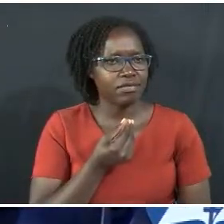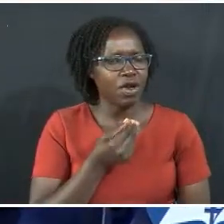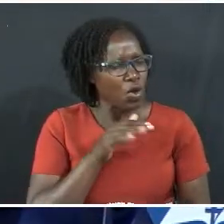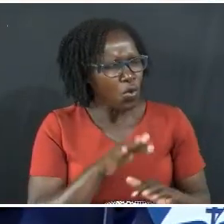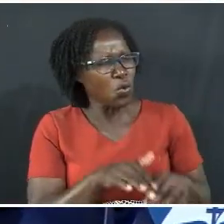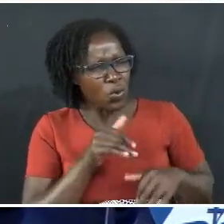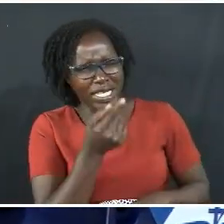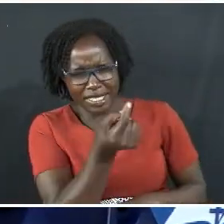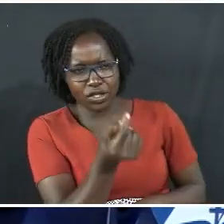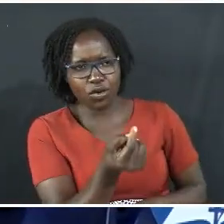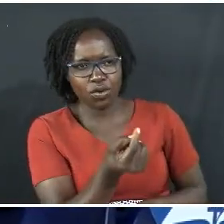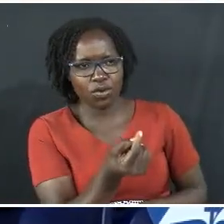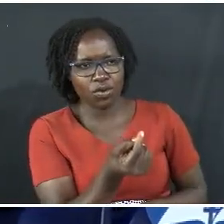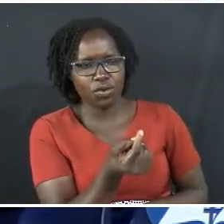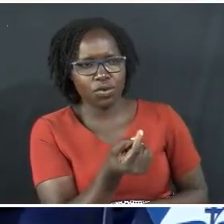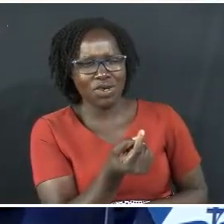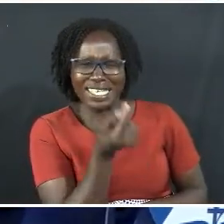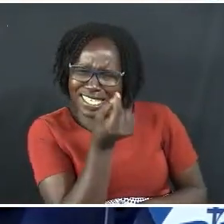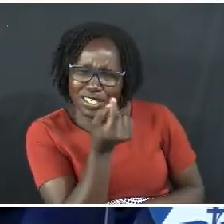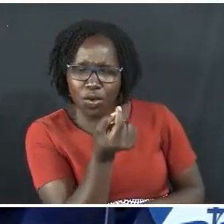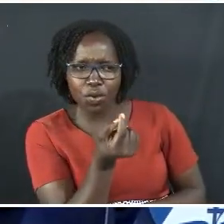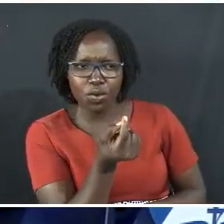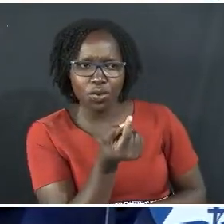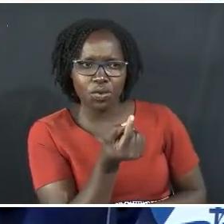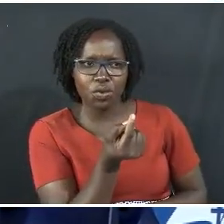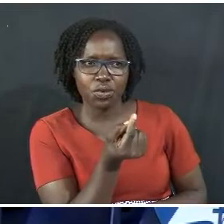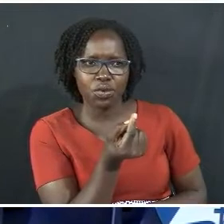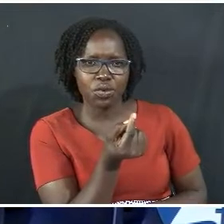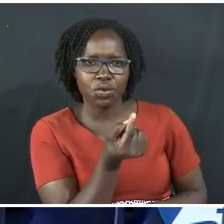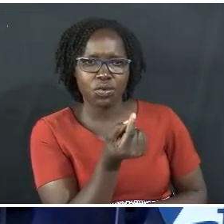wait kidogo. Kidogo too?